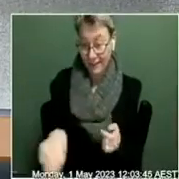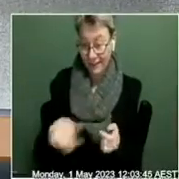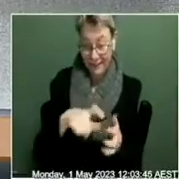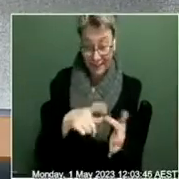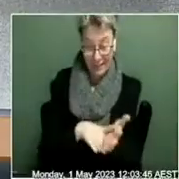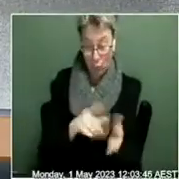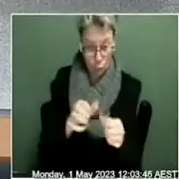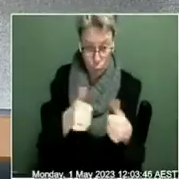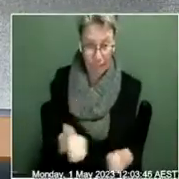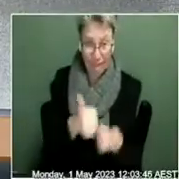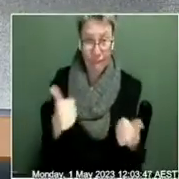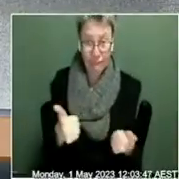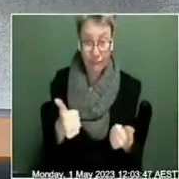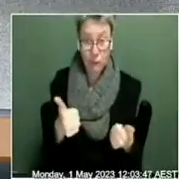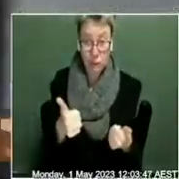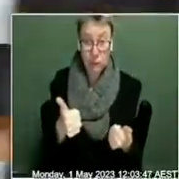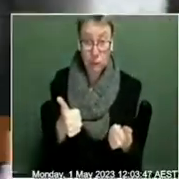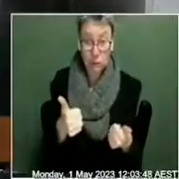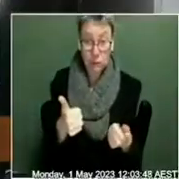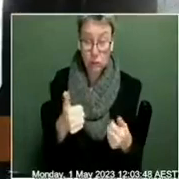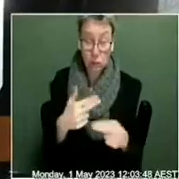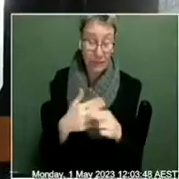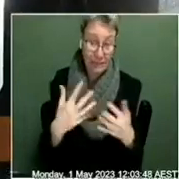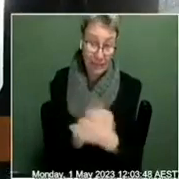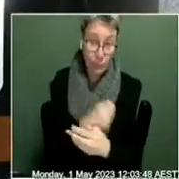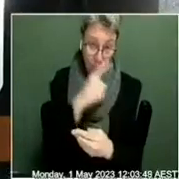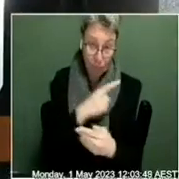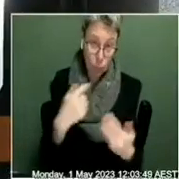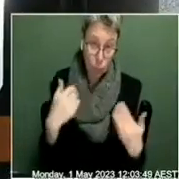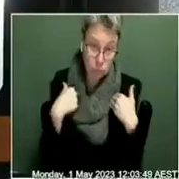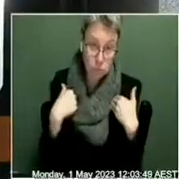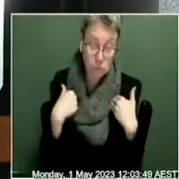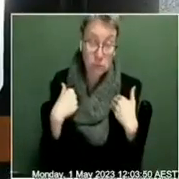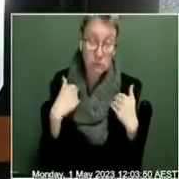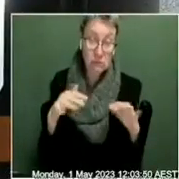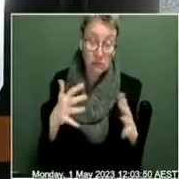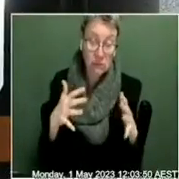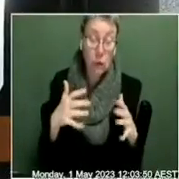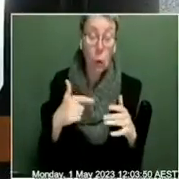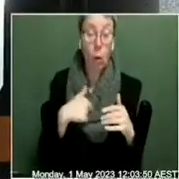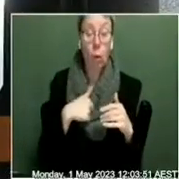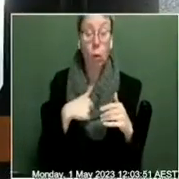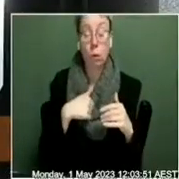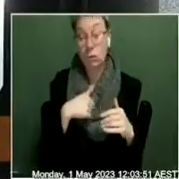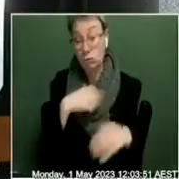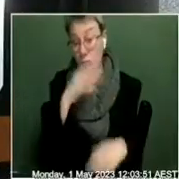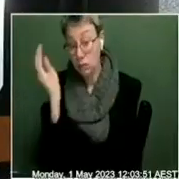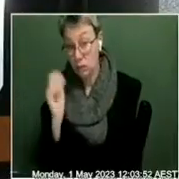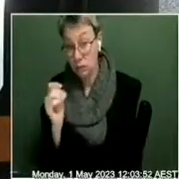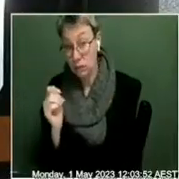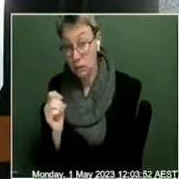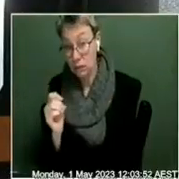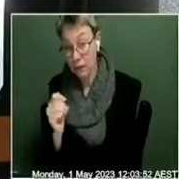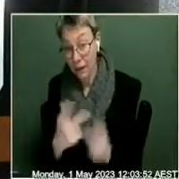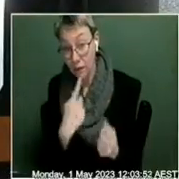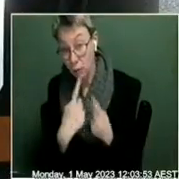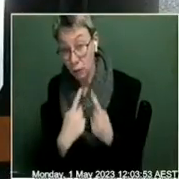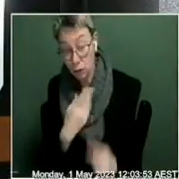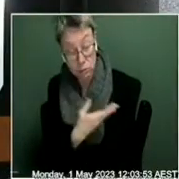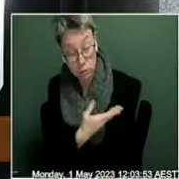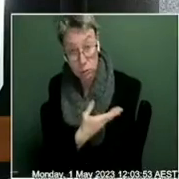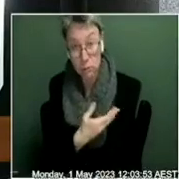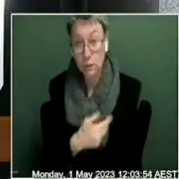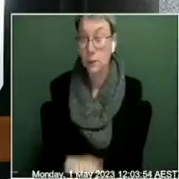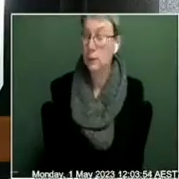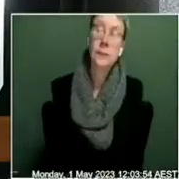No, not really, although it's as much about systems and processes as it is about infrastructure, so if people need health support, that's